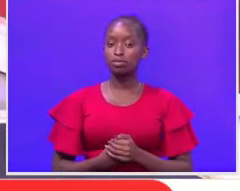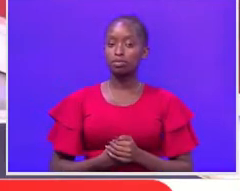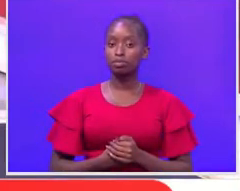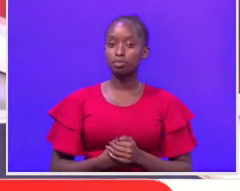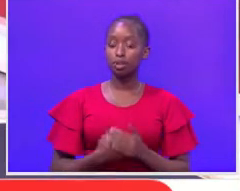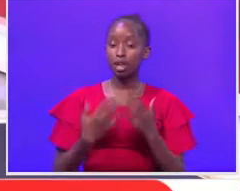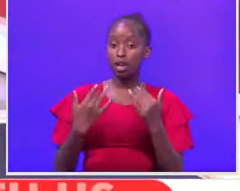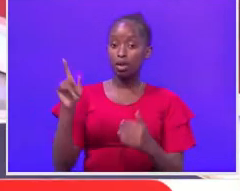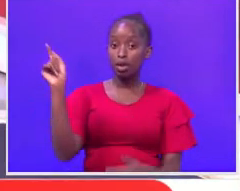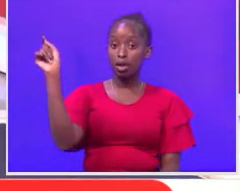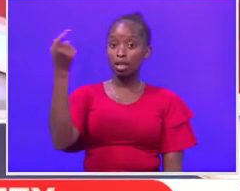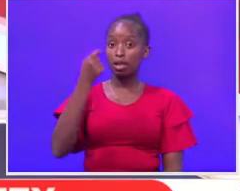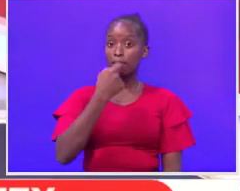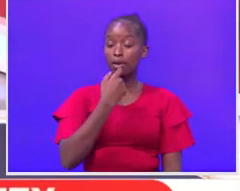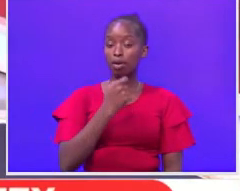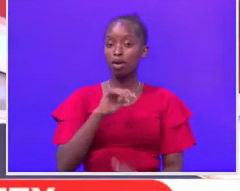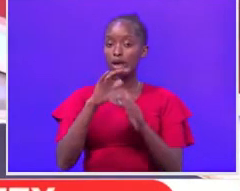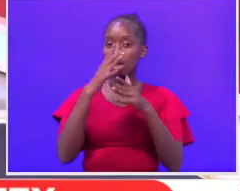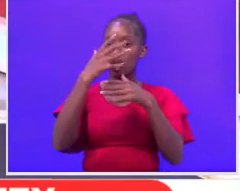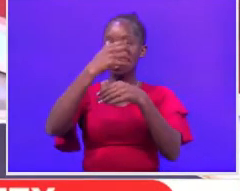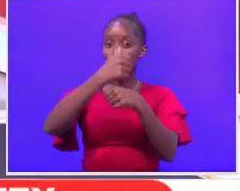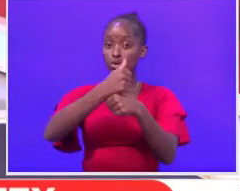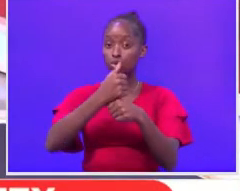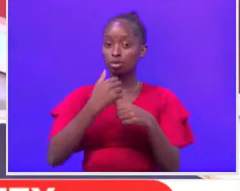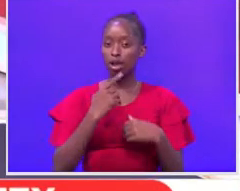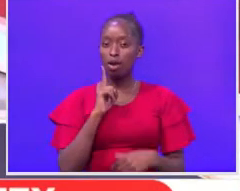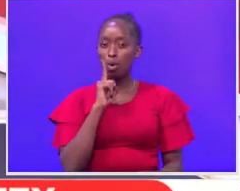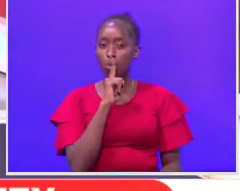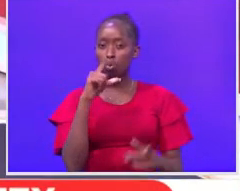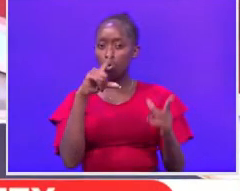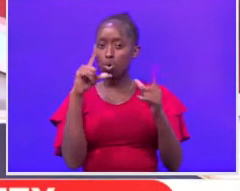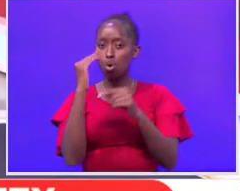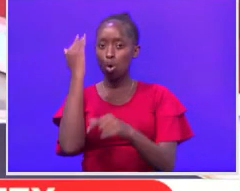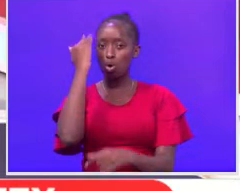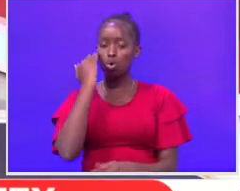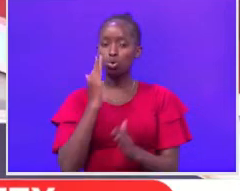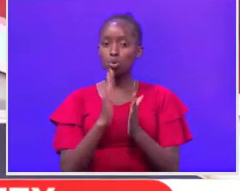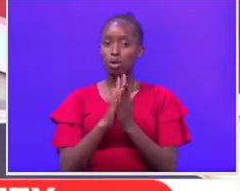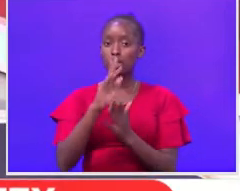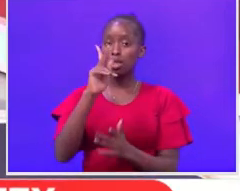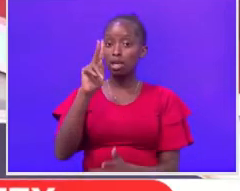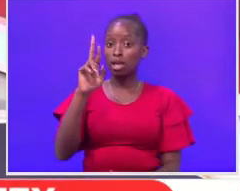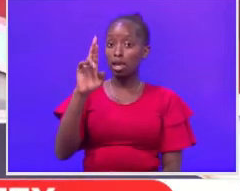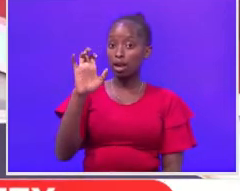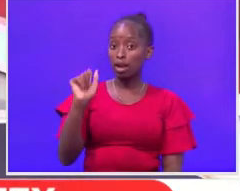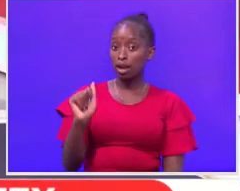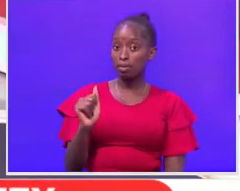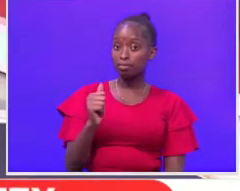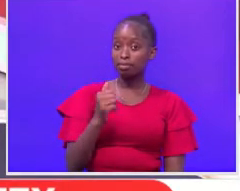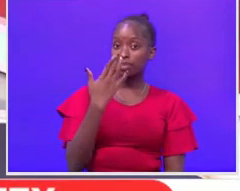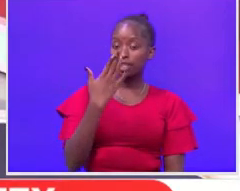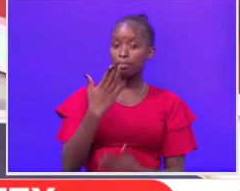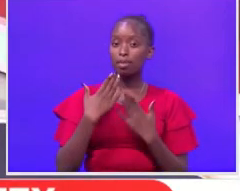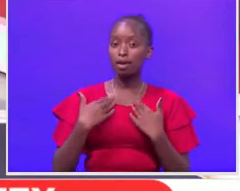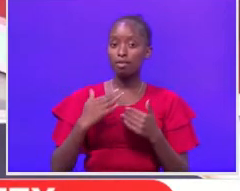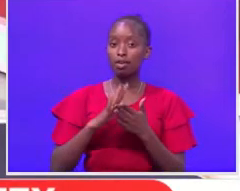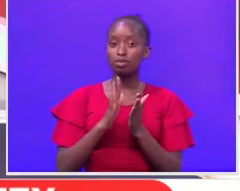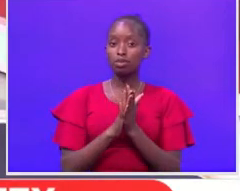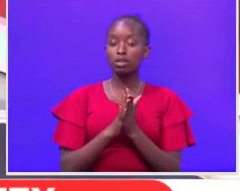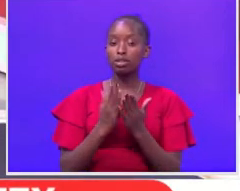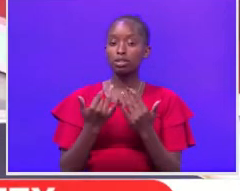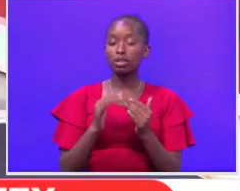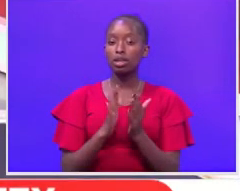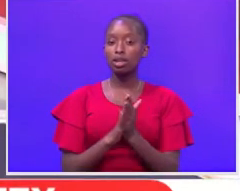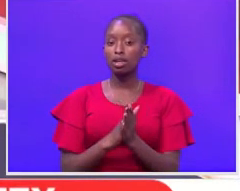Kenya Medical Association has threatened to move to court if the Kenya Revenue Authority, KRA, does not immediately withdraw the